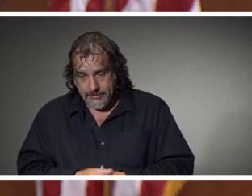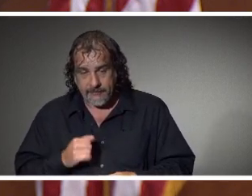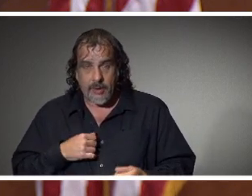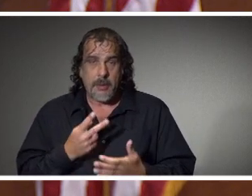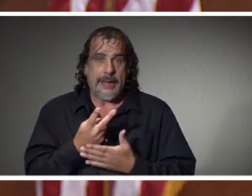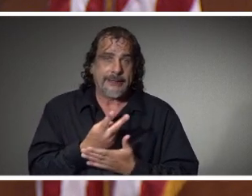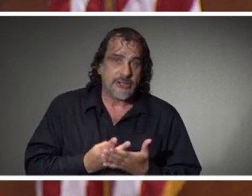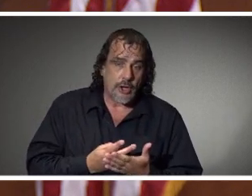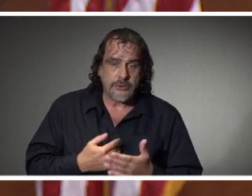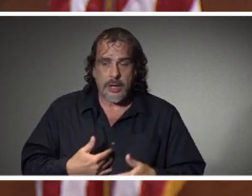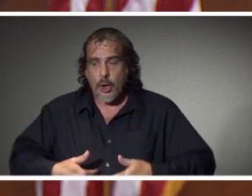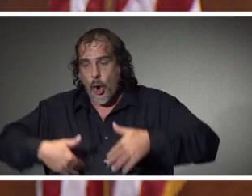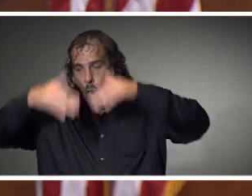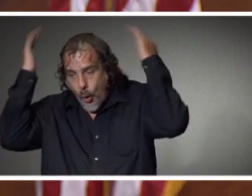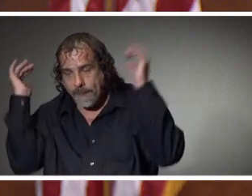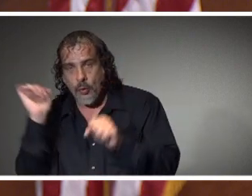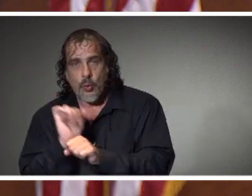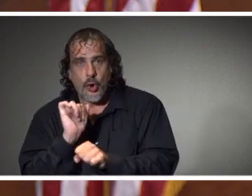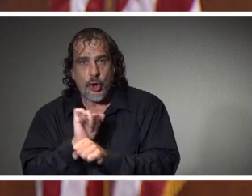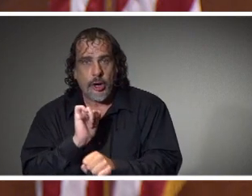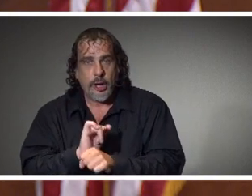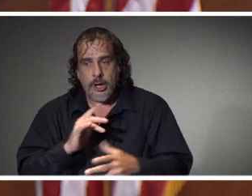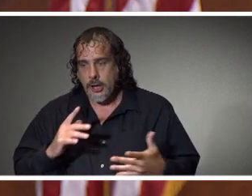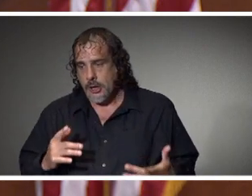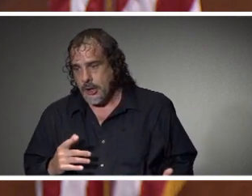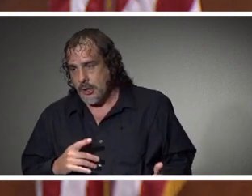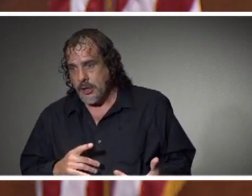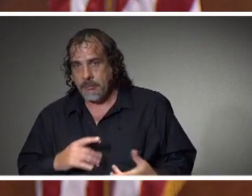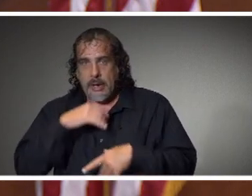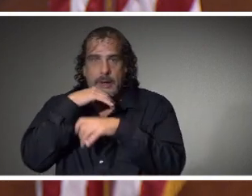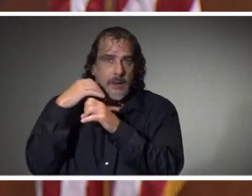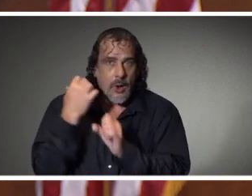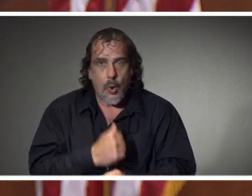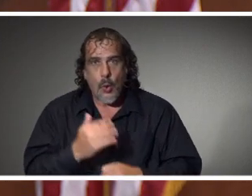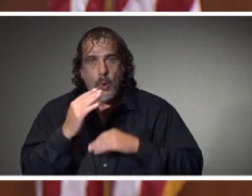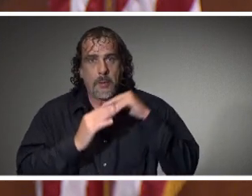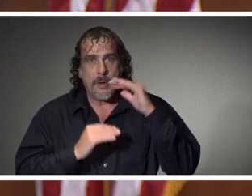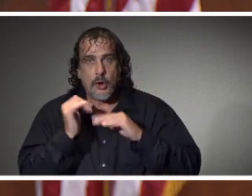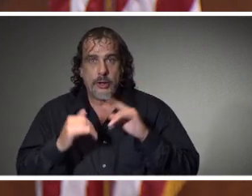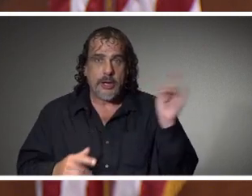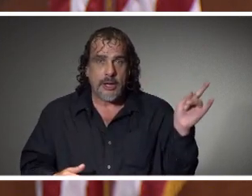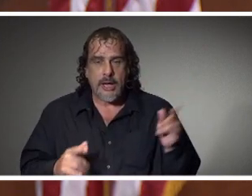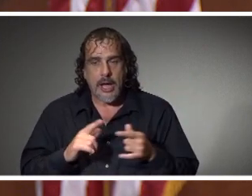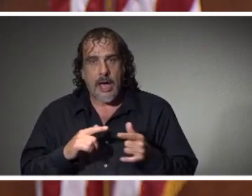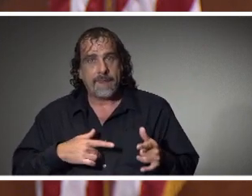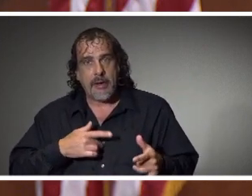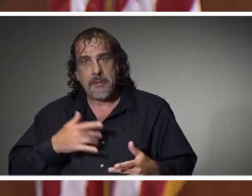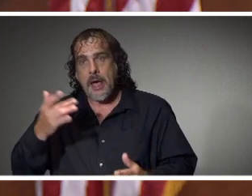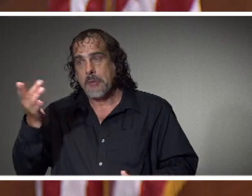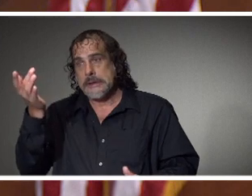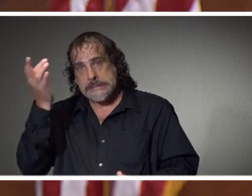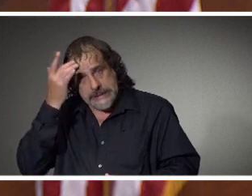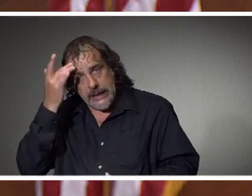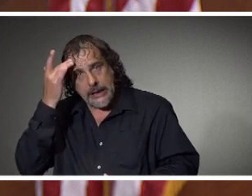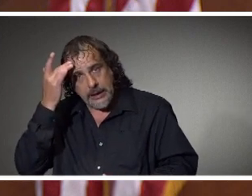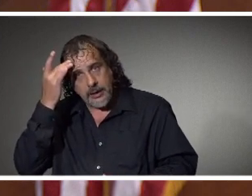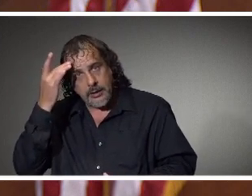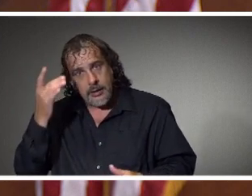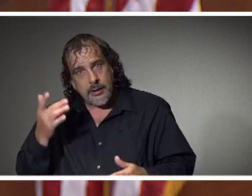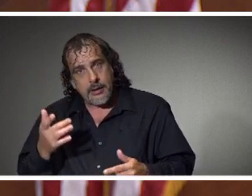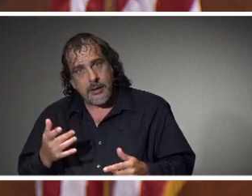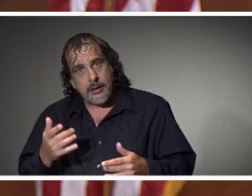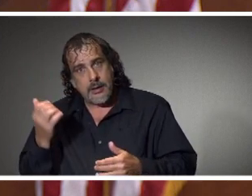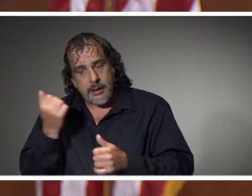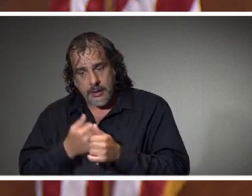exhaustion, overwork, and just being in an old building like that, I felt like I was sick. Every time we sine died the